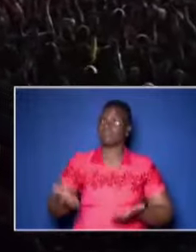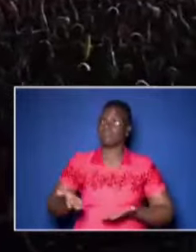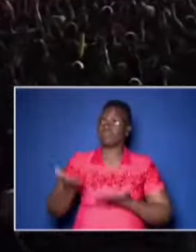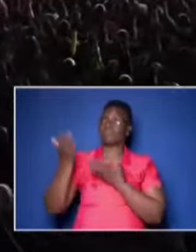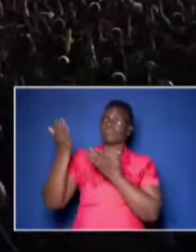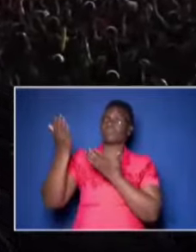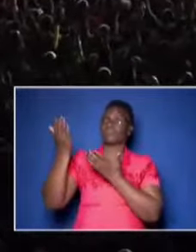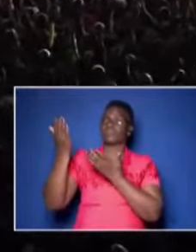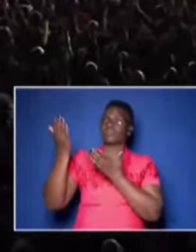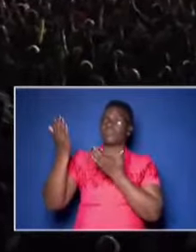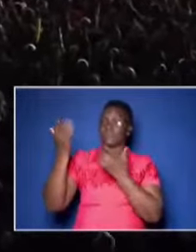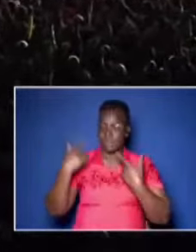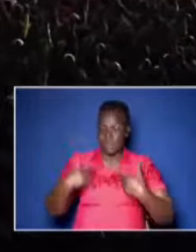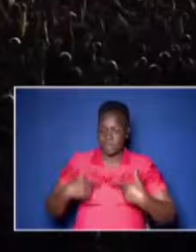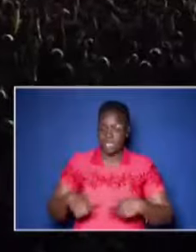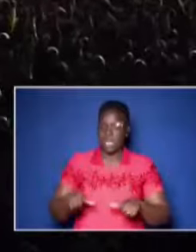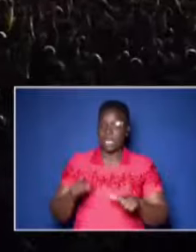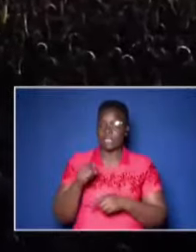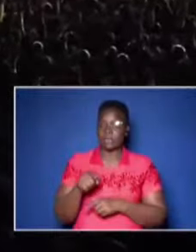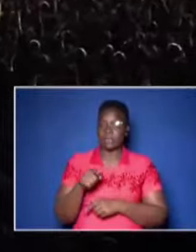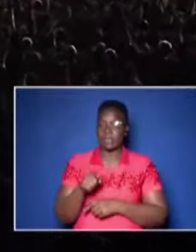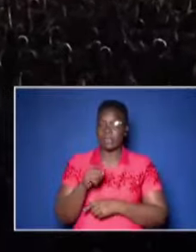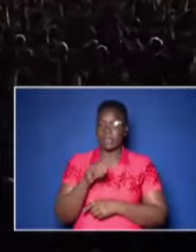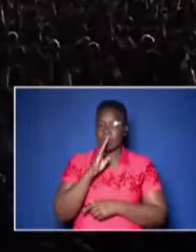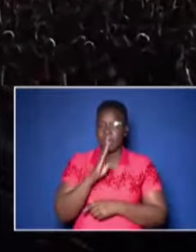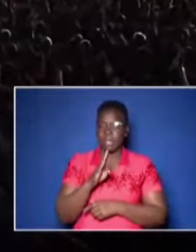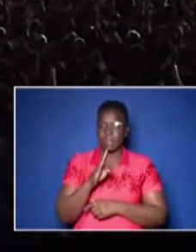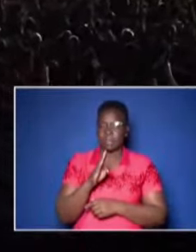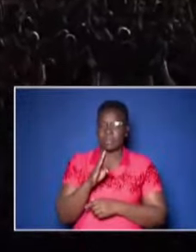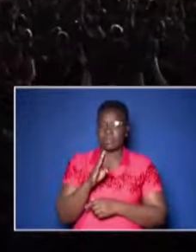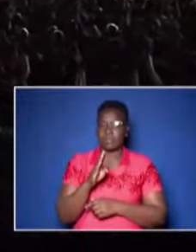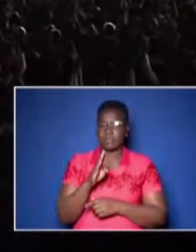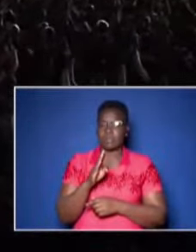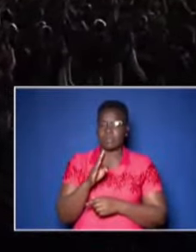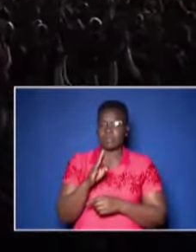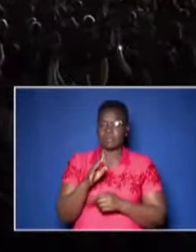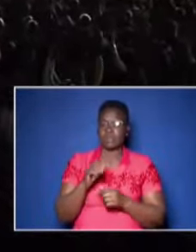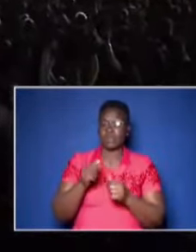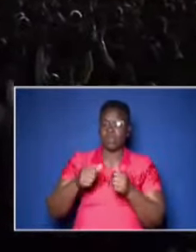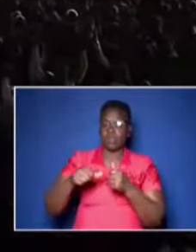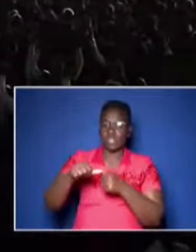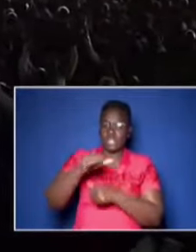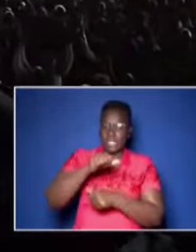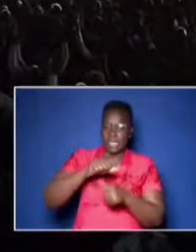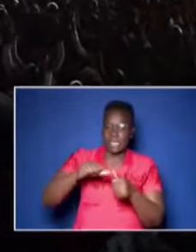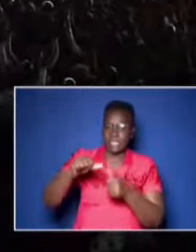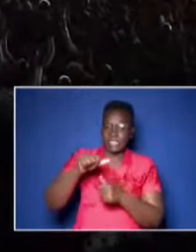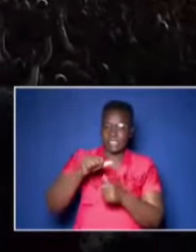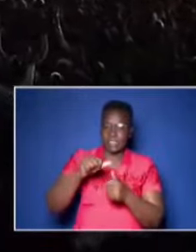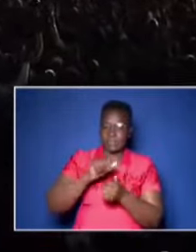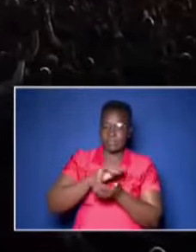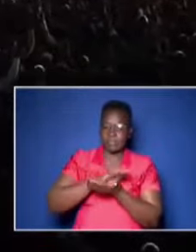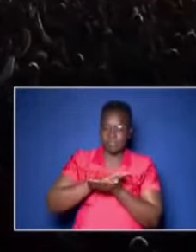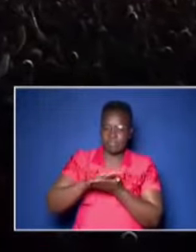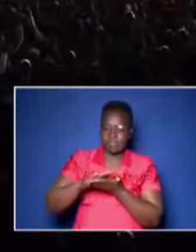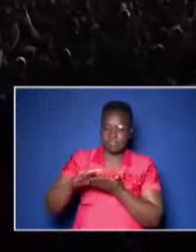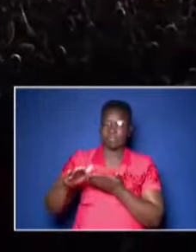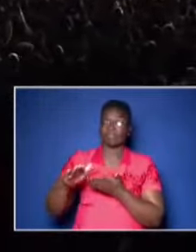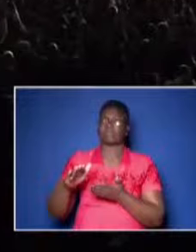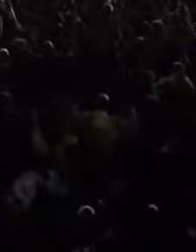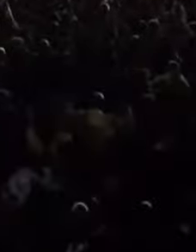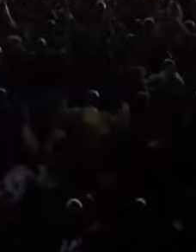life let it be let it be consecrated Lord to